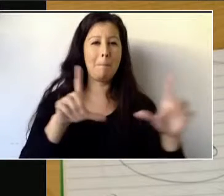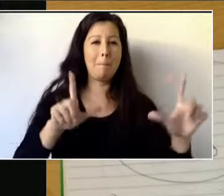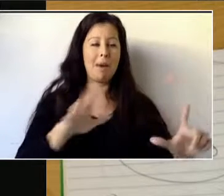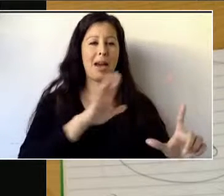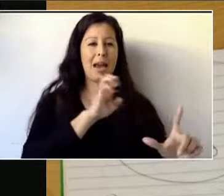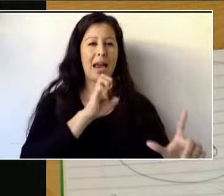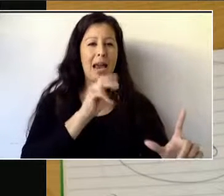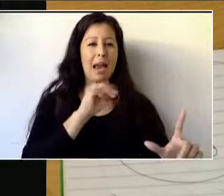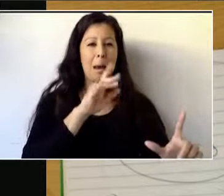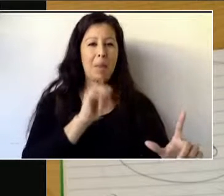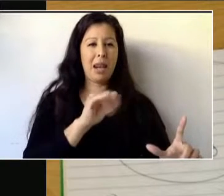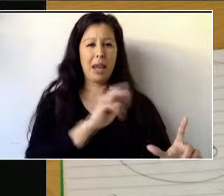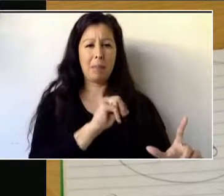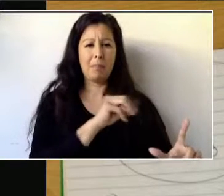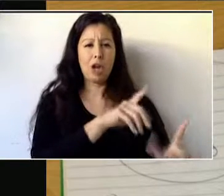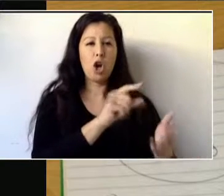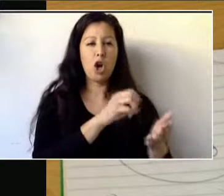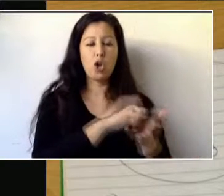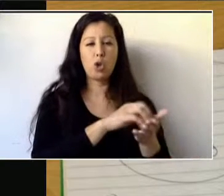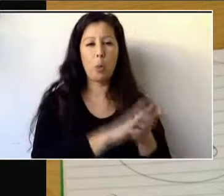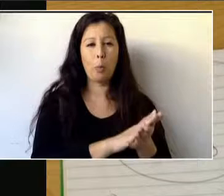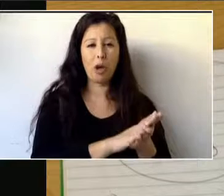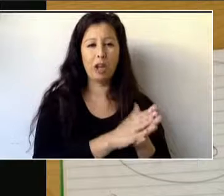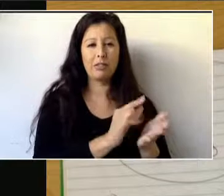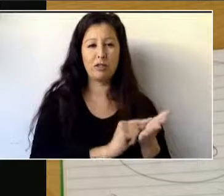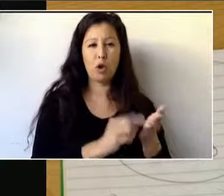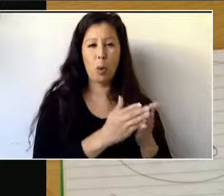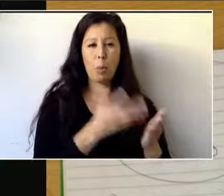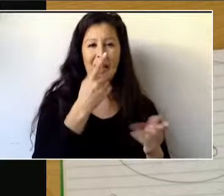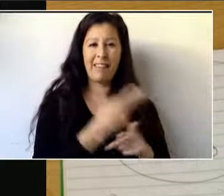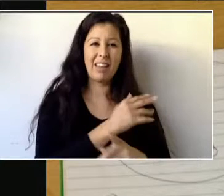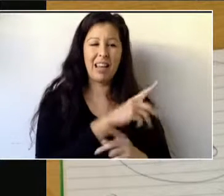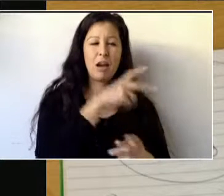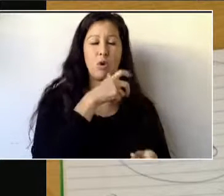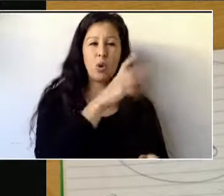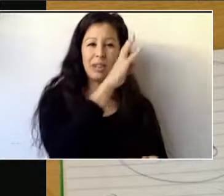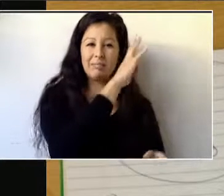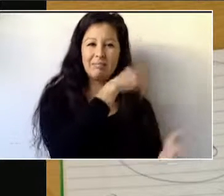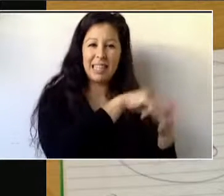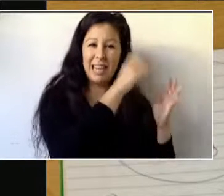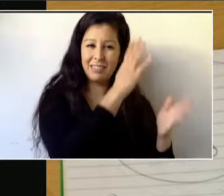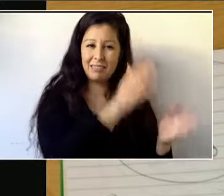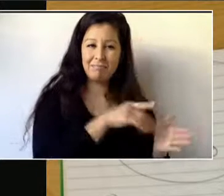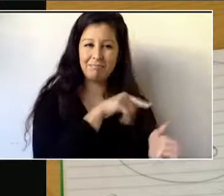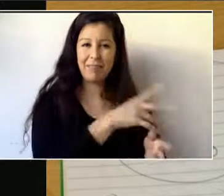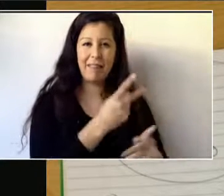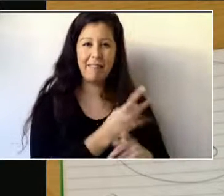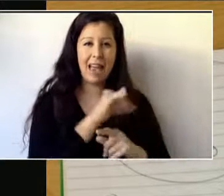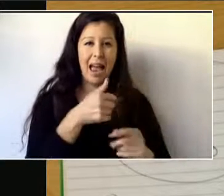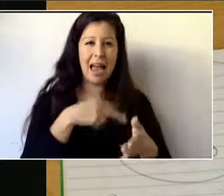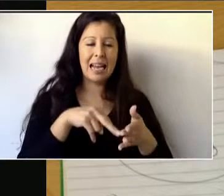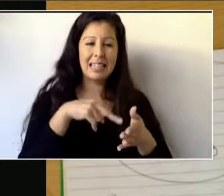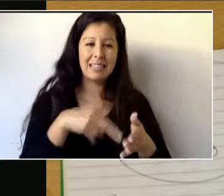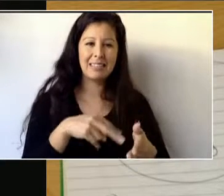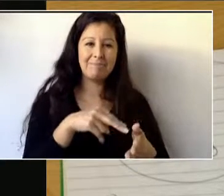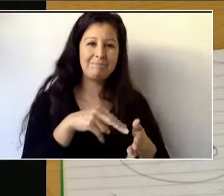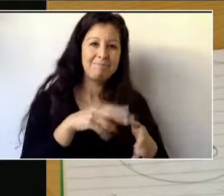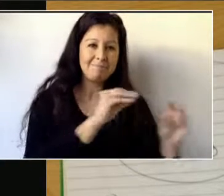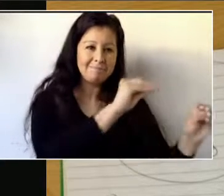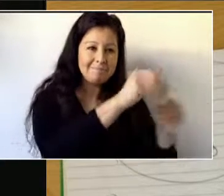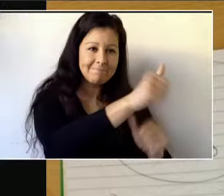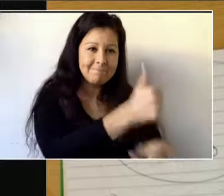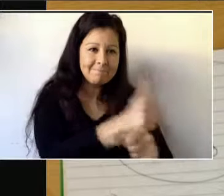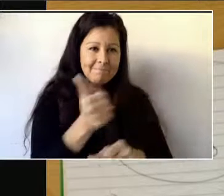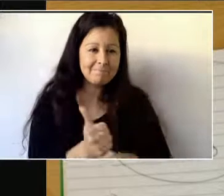Emelina's notebook, just kind of like figuring out how to choreograph the dancers, you know, like